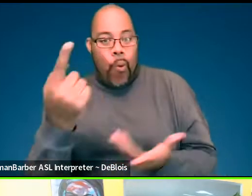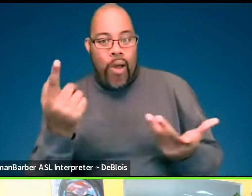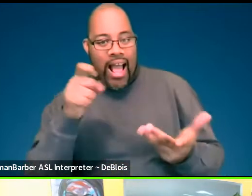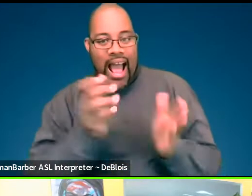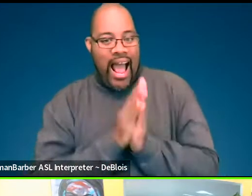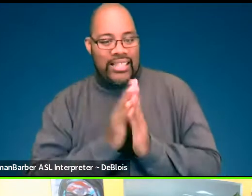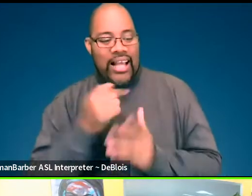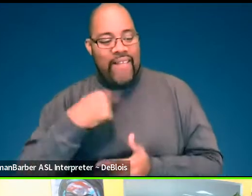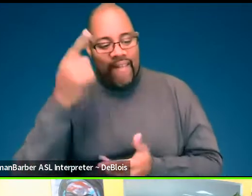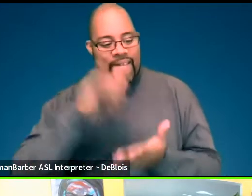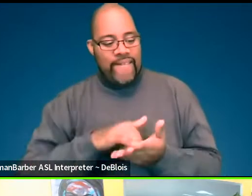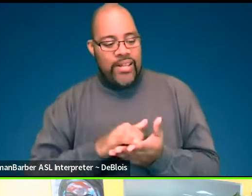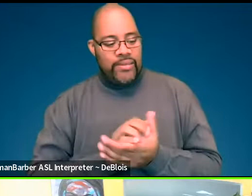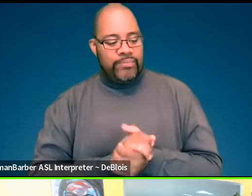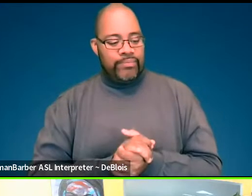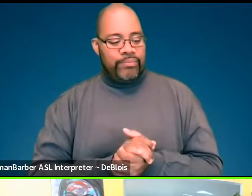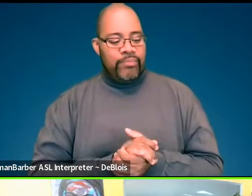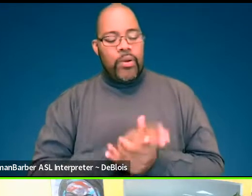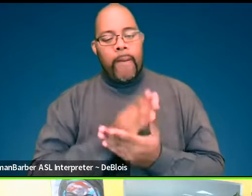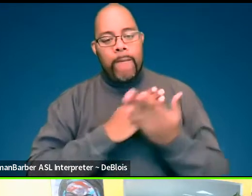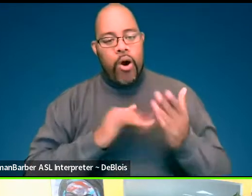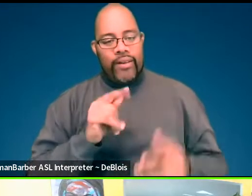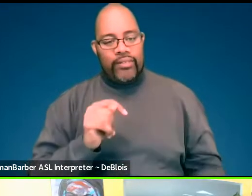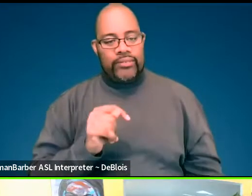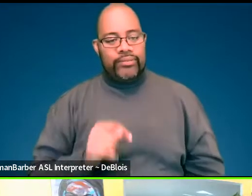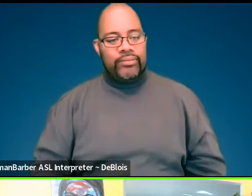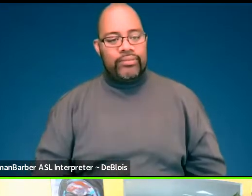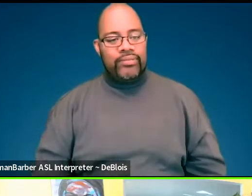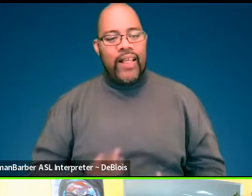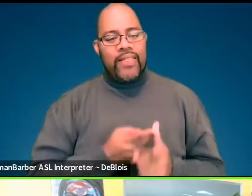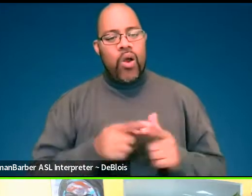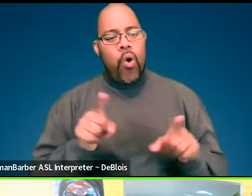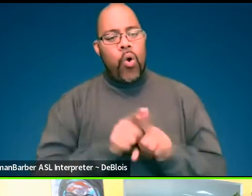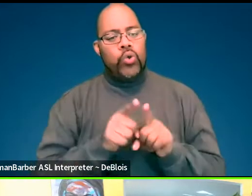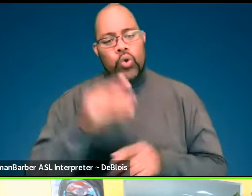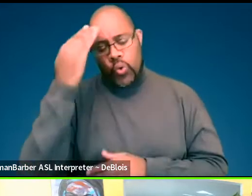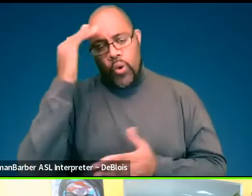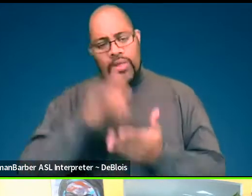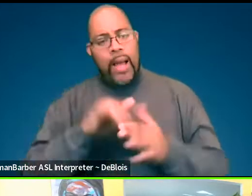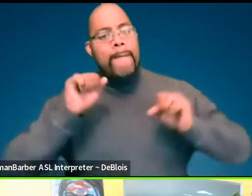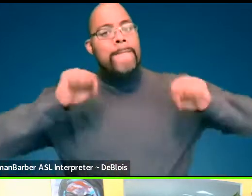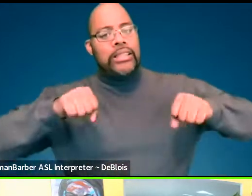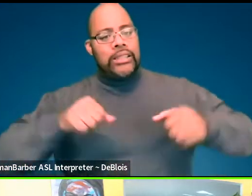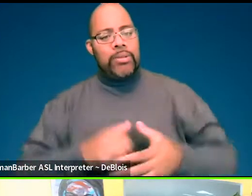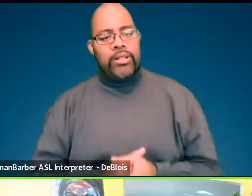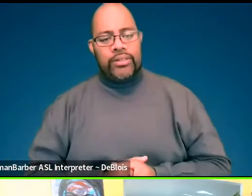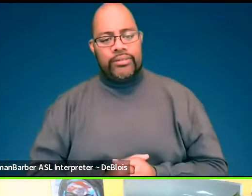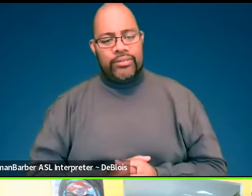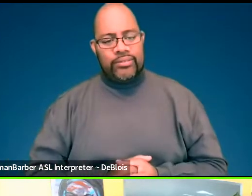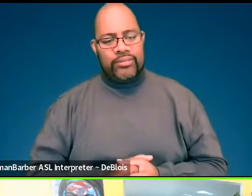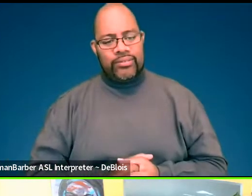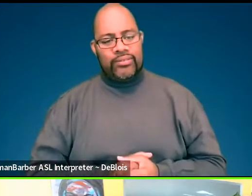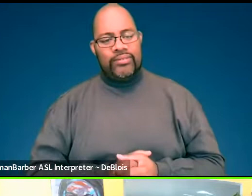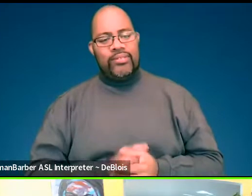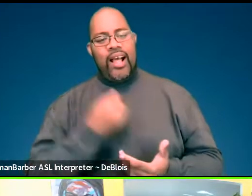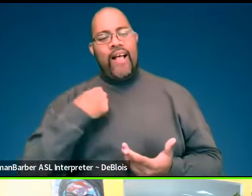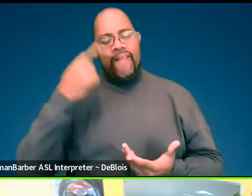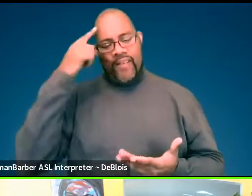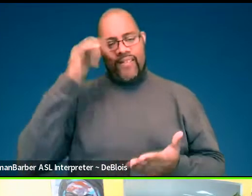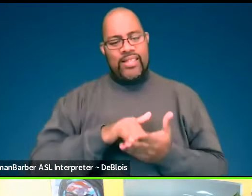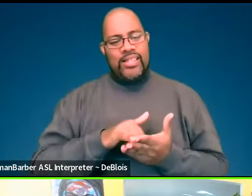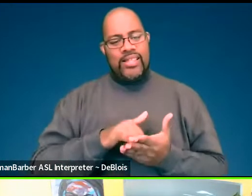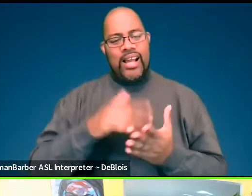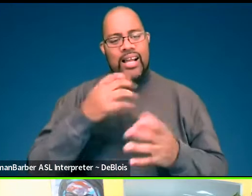I think that's like part of it. And then also just knowing that it's possible, like, and I think, you know,